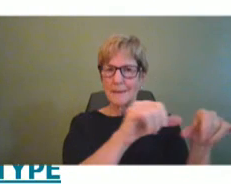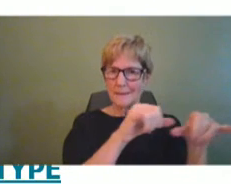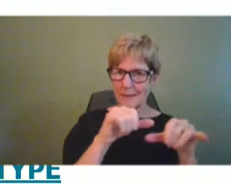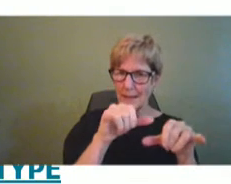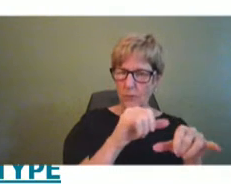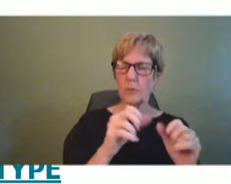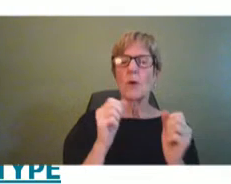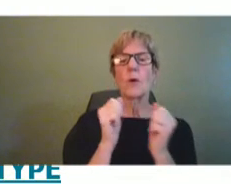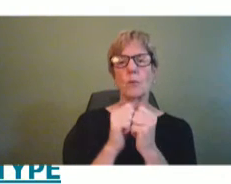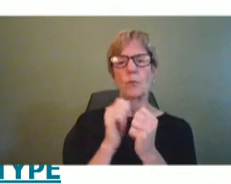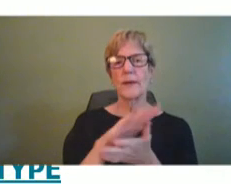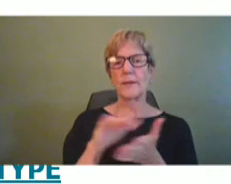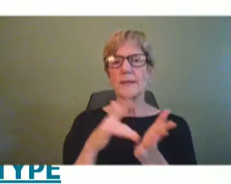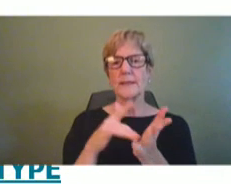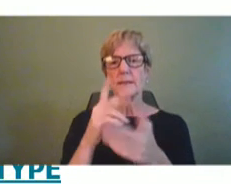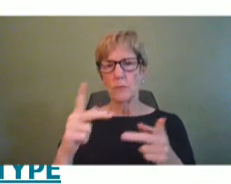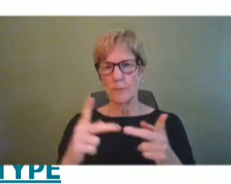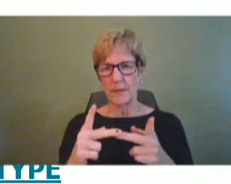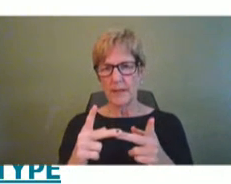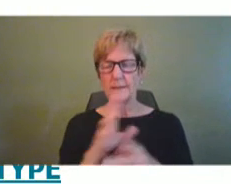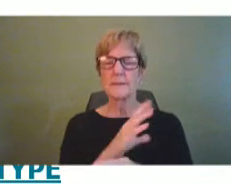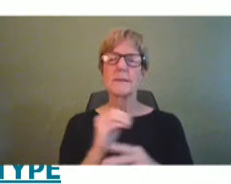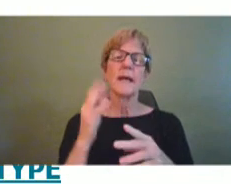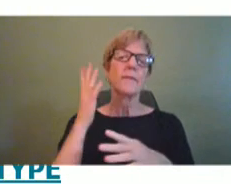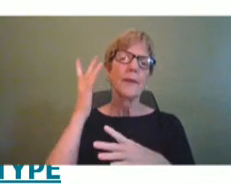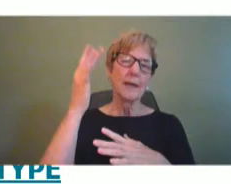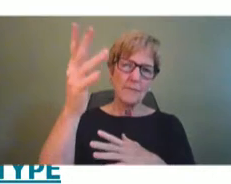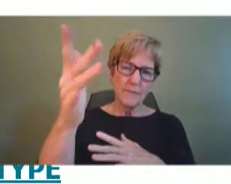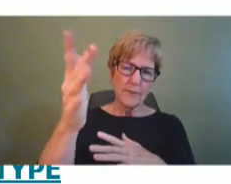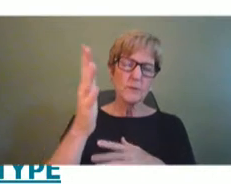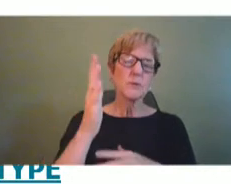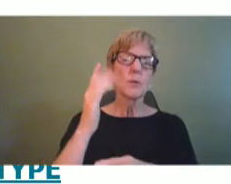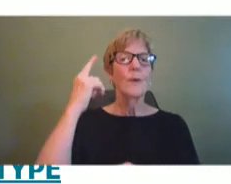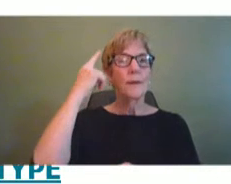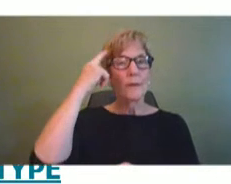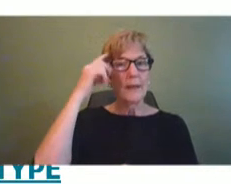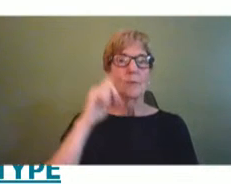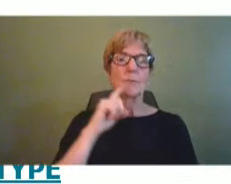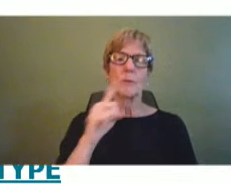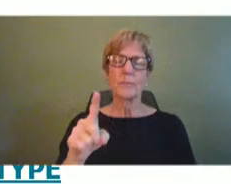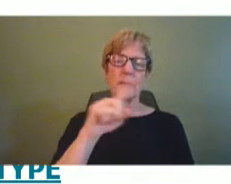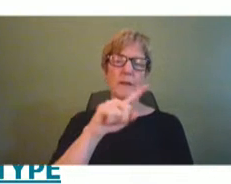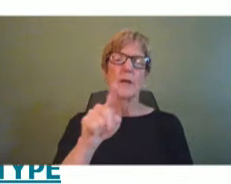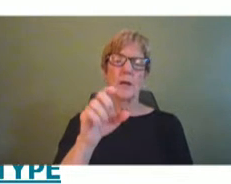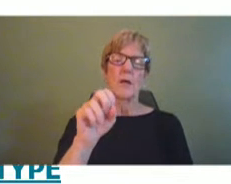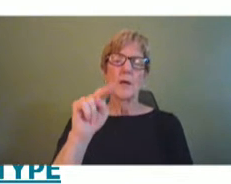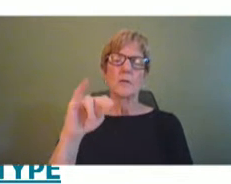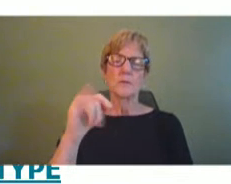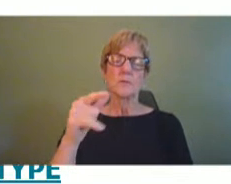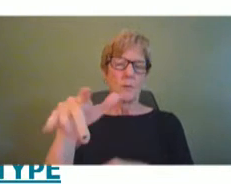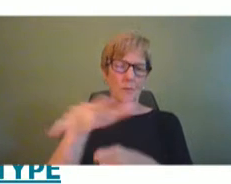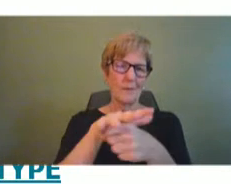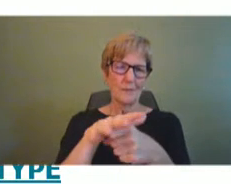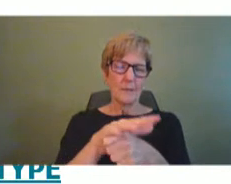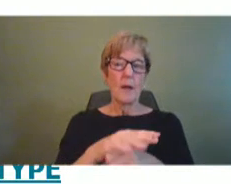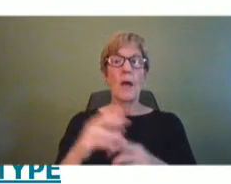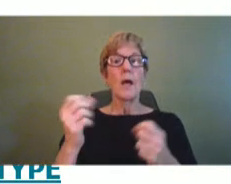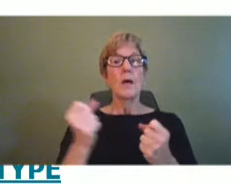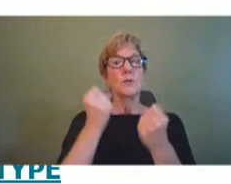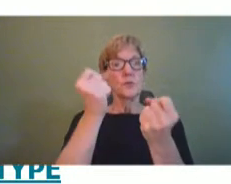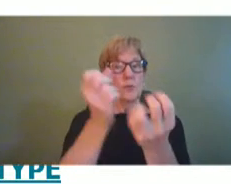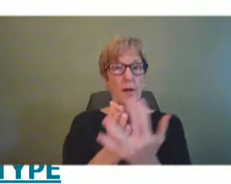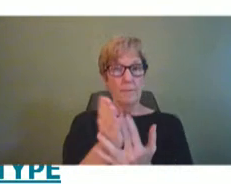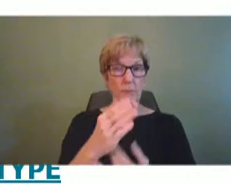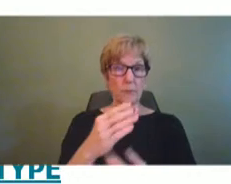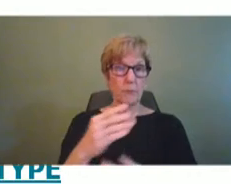centers Place types and the eventual um what we think will be the eventual zoning in those areas and then drive-thru establishments which